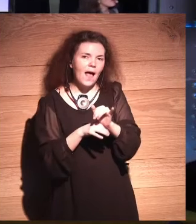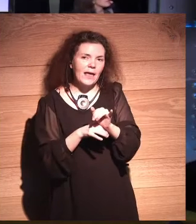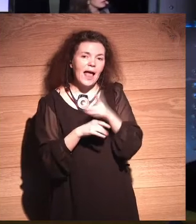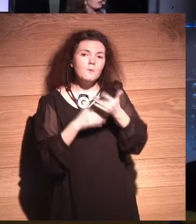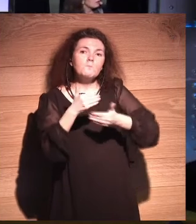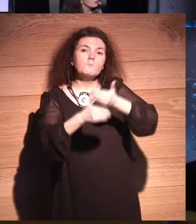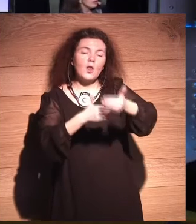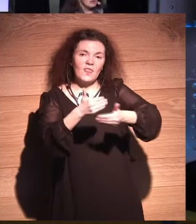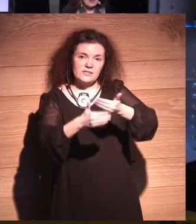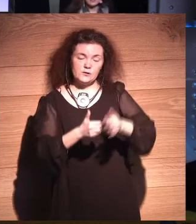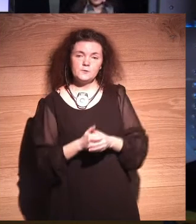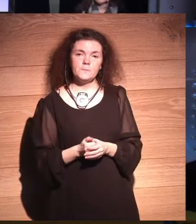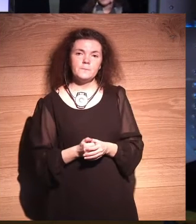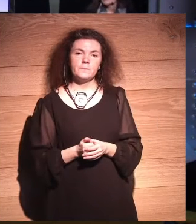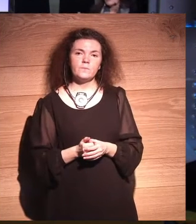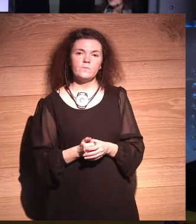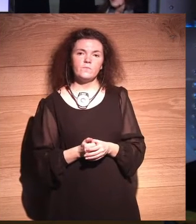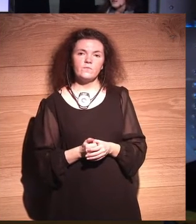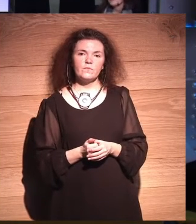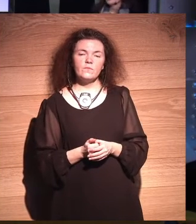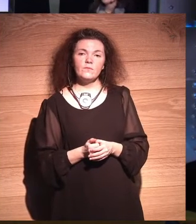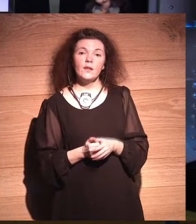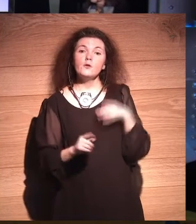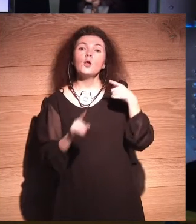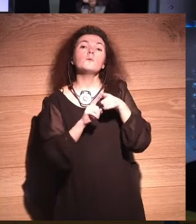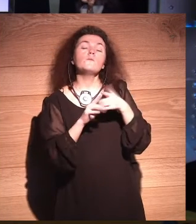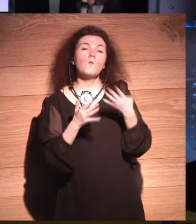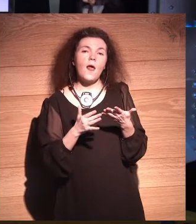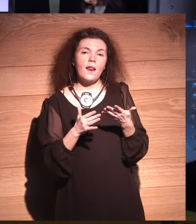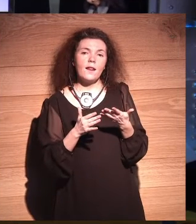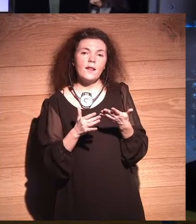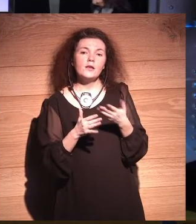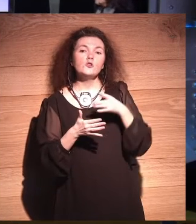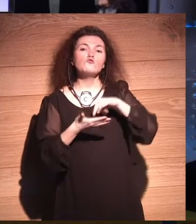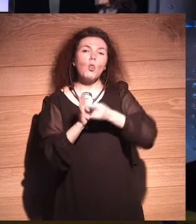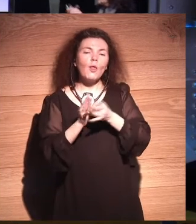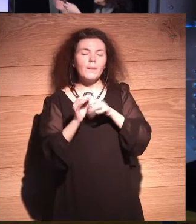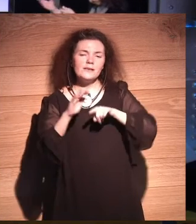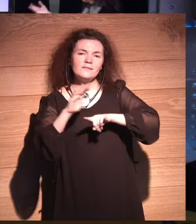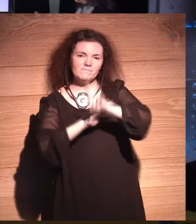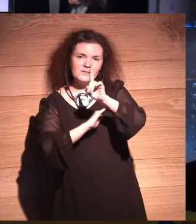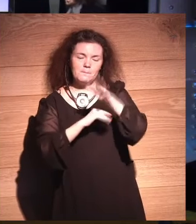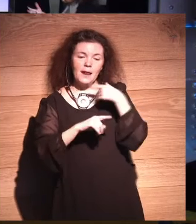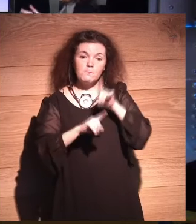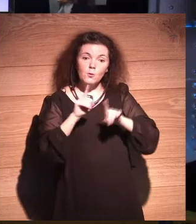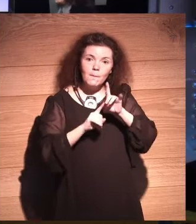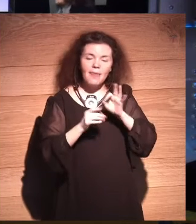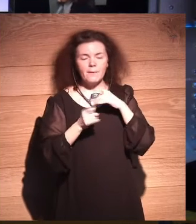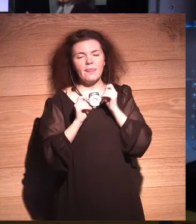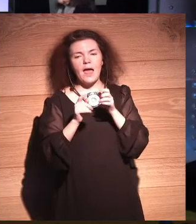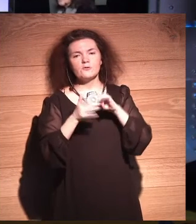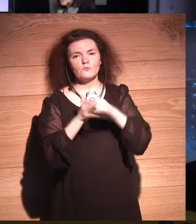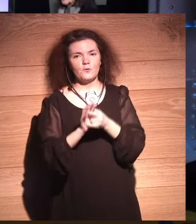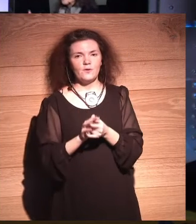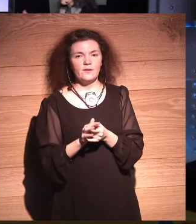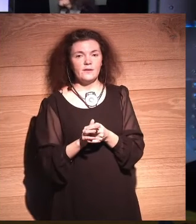problem I'm trying to solve, that goes then to developing solutions to that problem, then to turning that into something